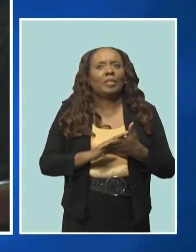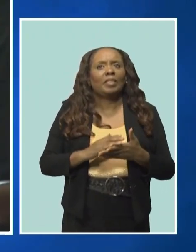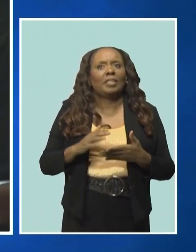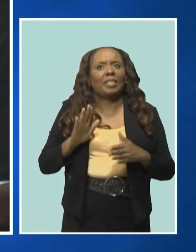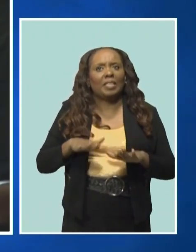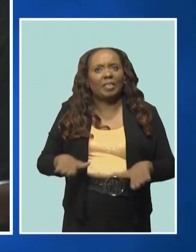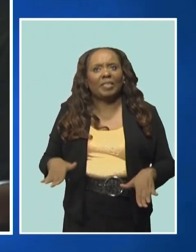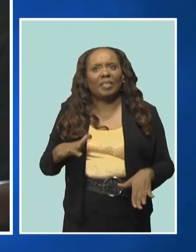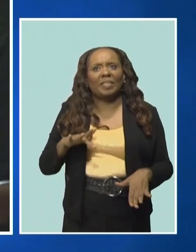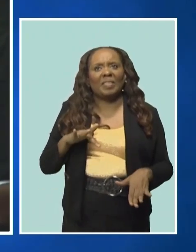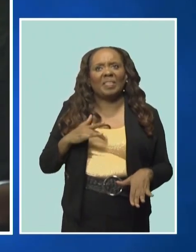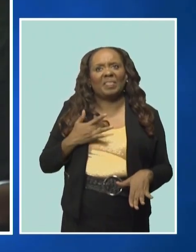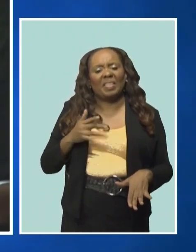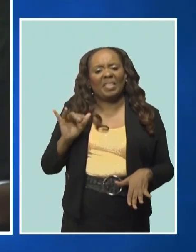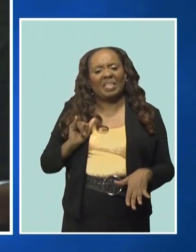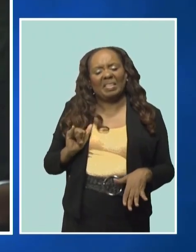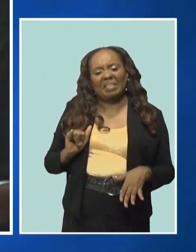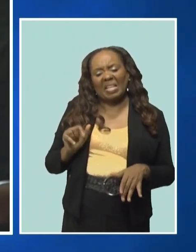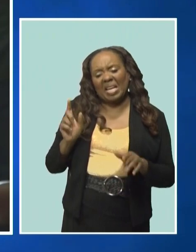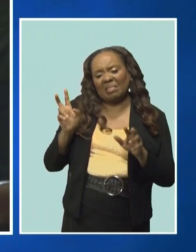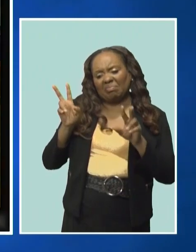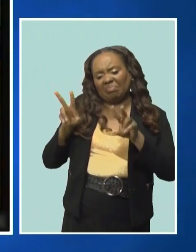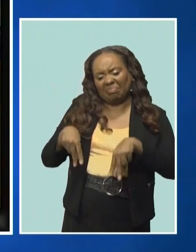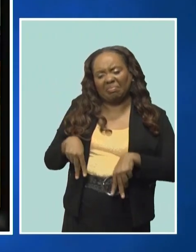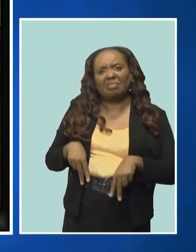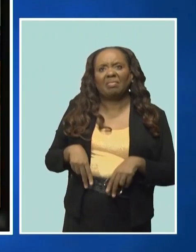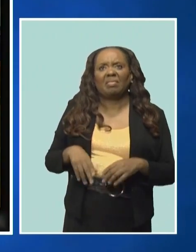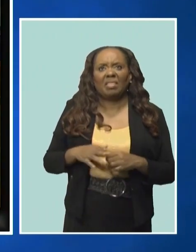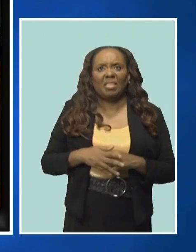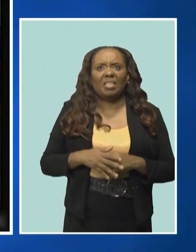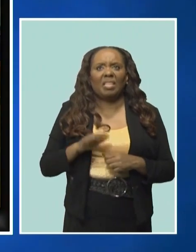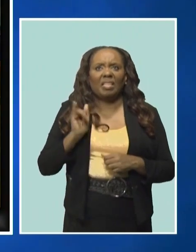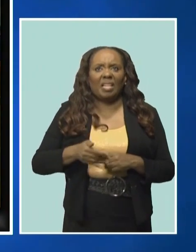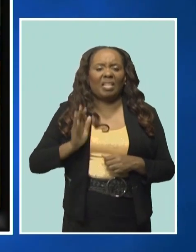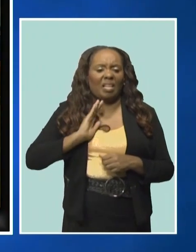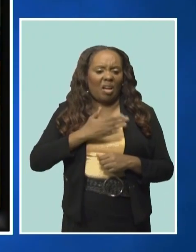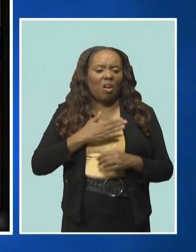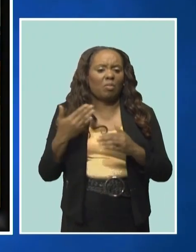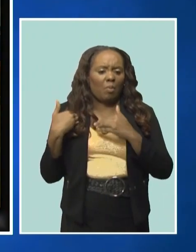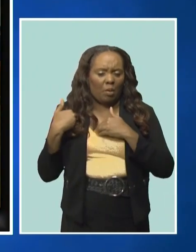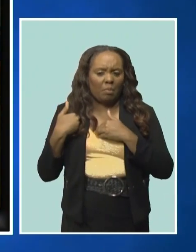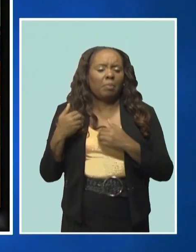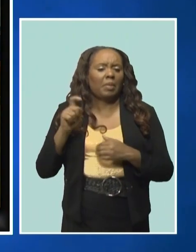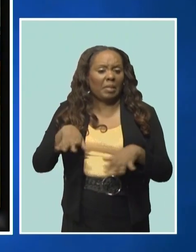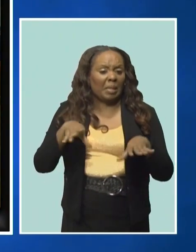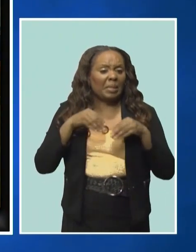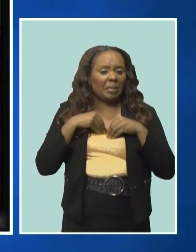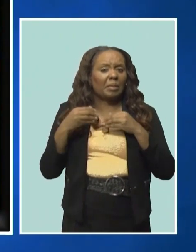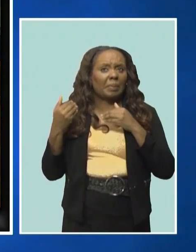and that is not okay, and it has to stop. And that is on all of us. All of us.